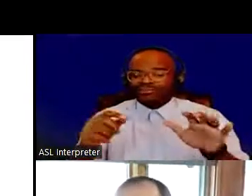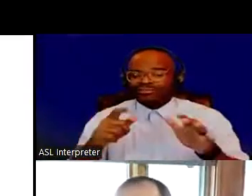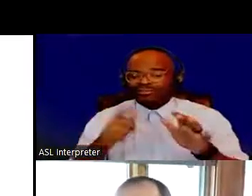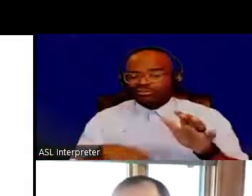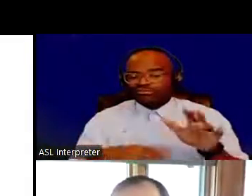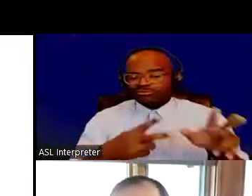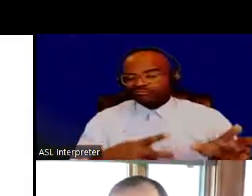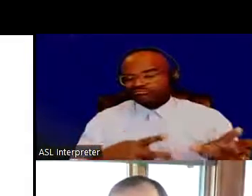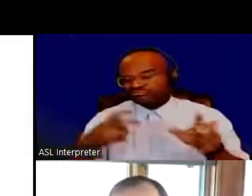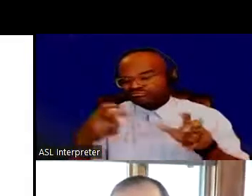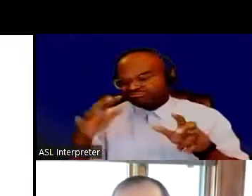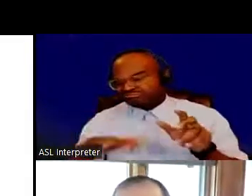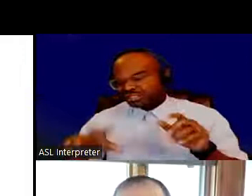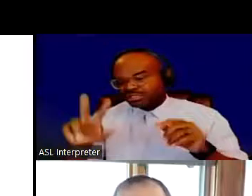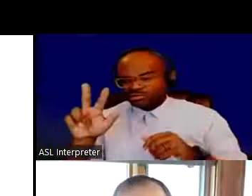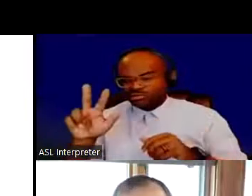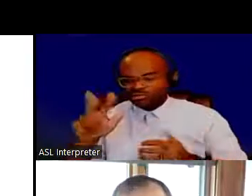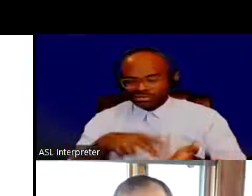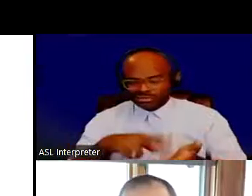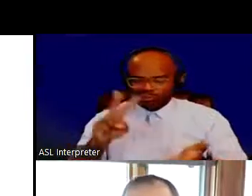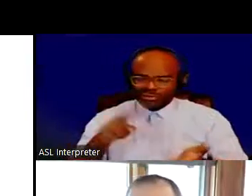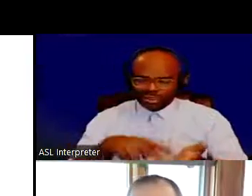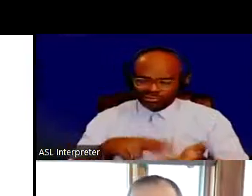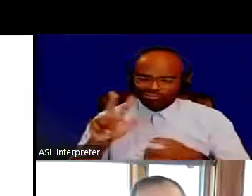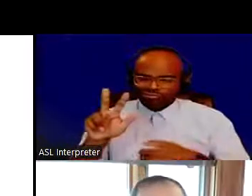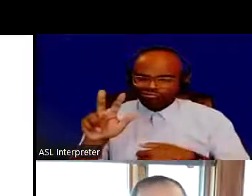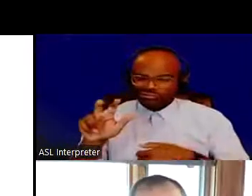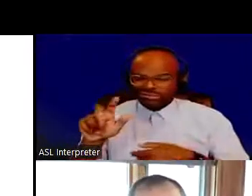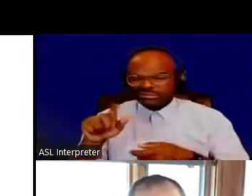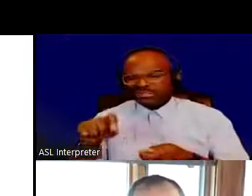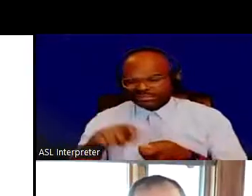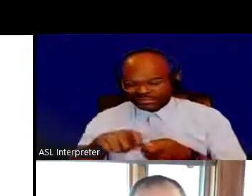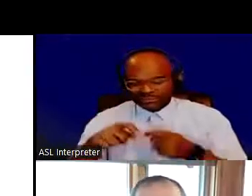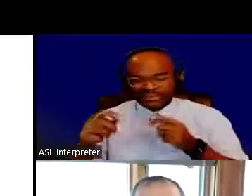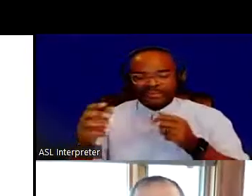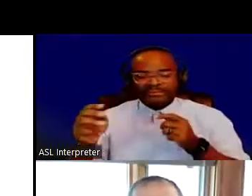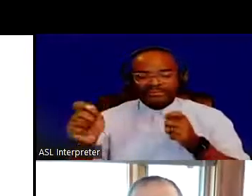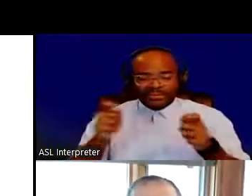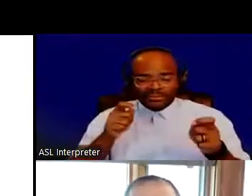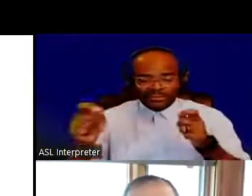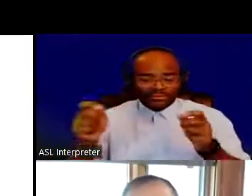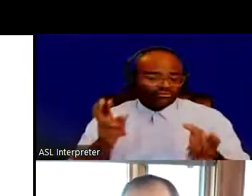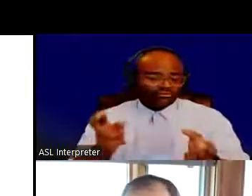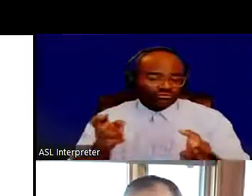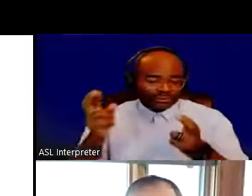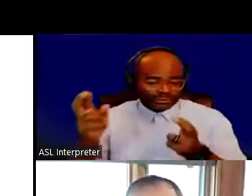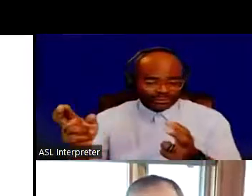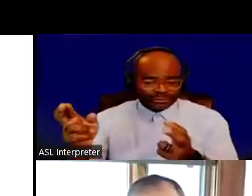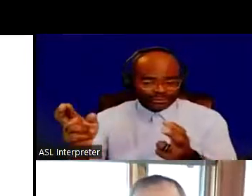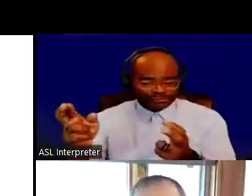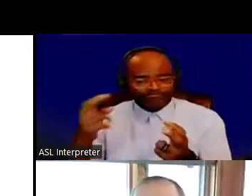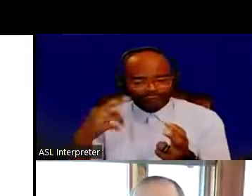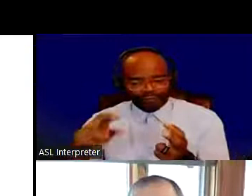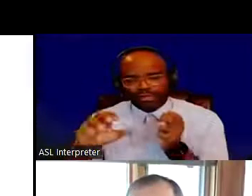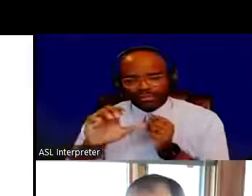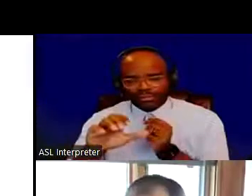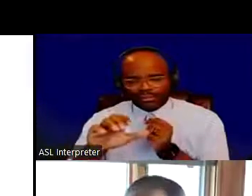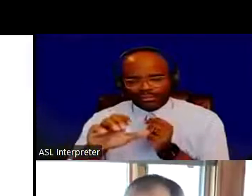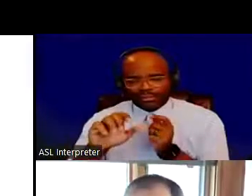extract 2,300 specific management recommendations for climate adaptation.